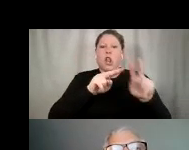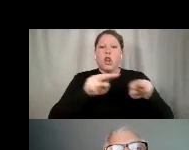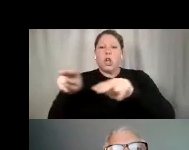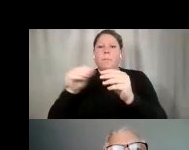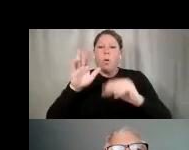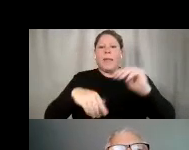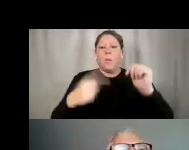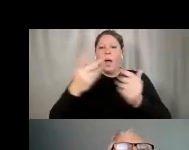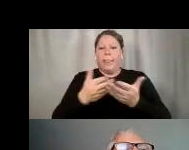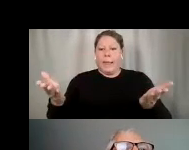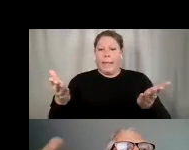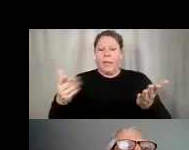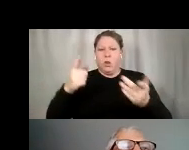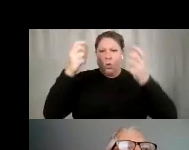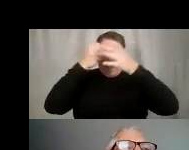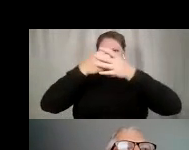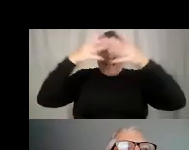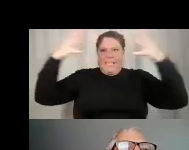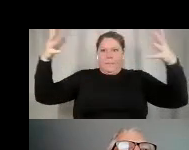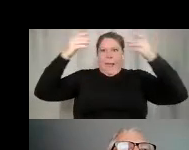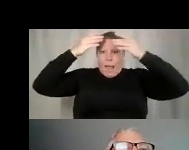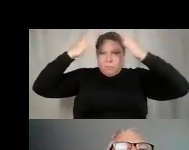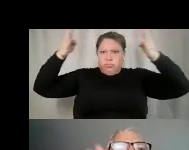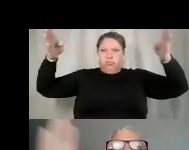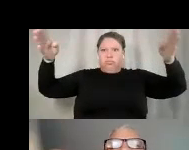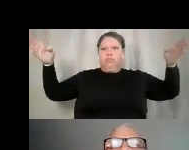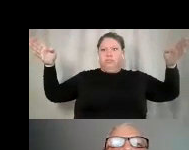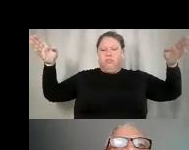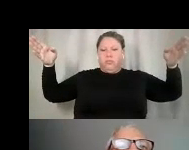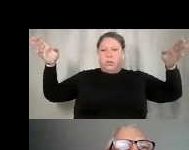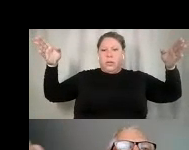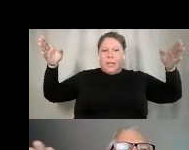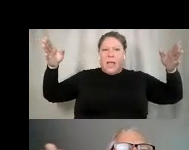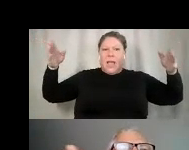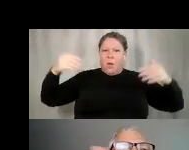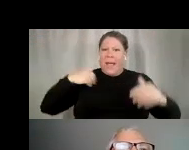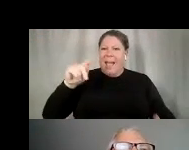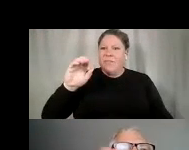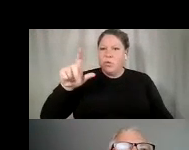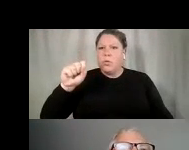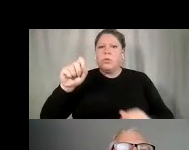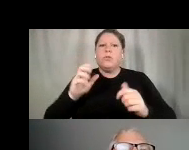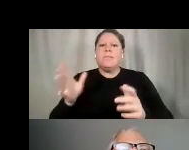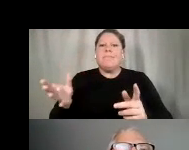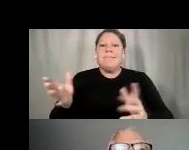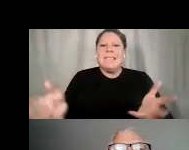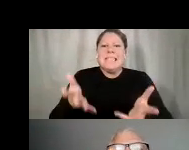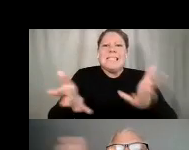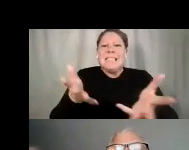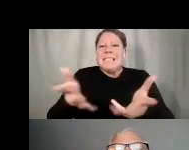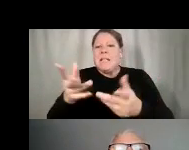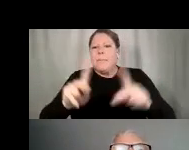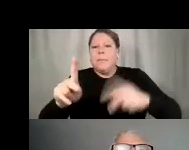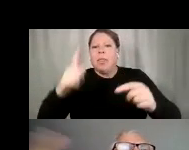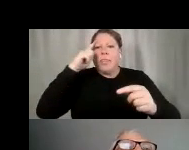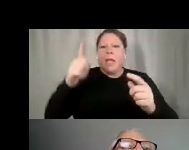expand your thinking. There's tools we can do to get people thinking divergently. This is a skill that we can bring out of